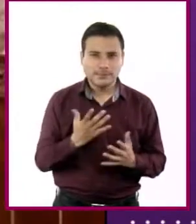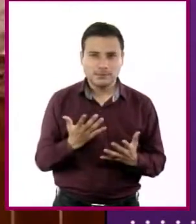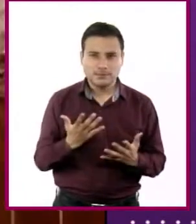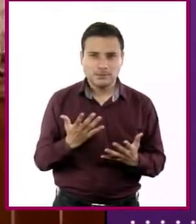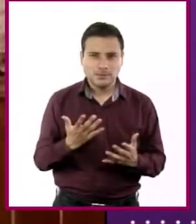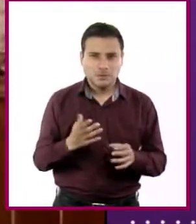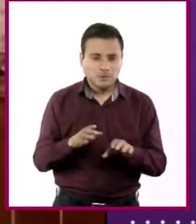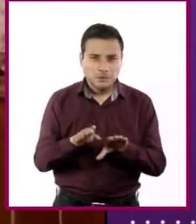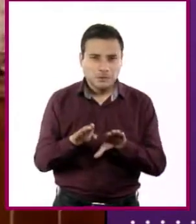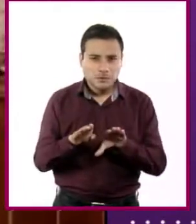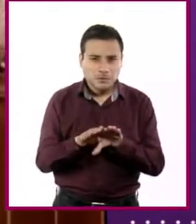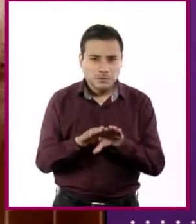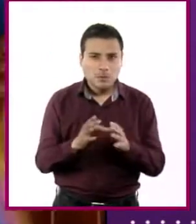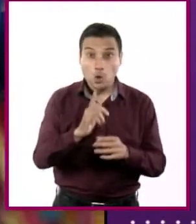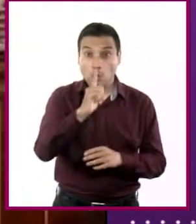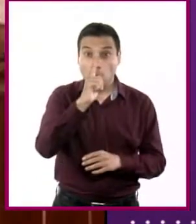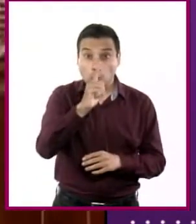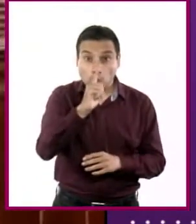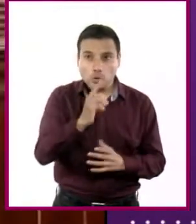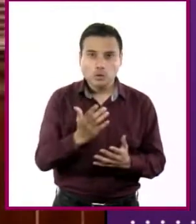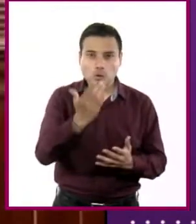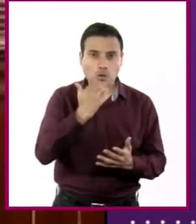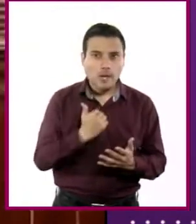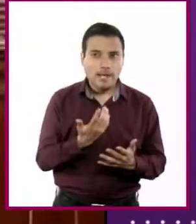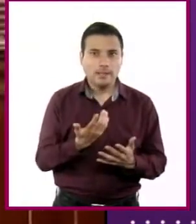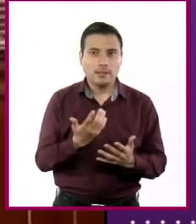Oh no! Let's go!